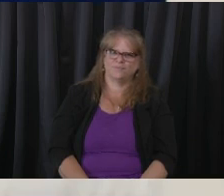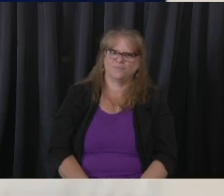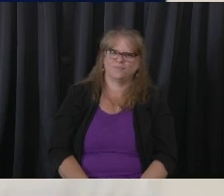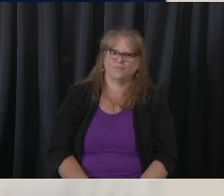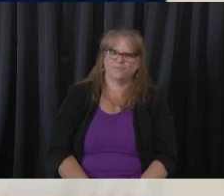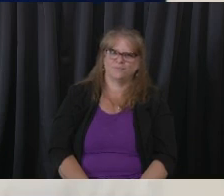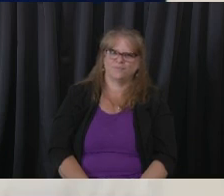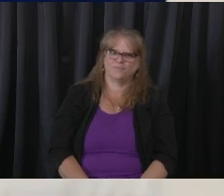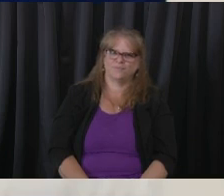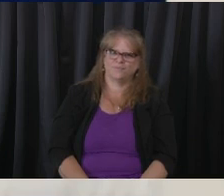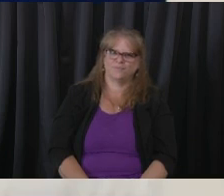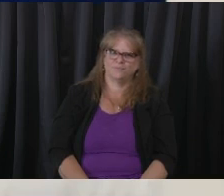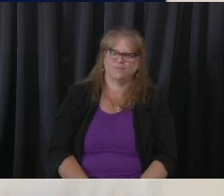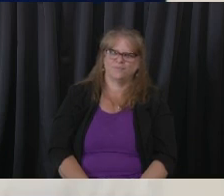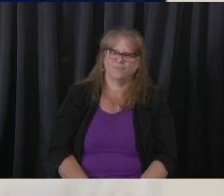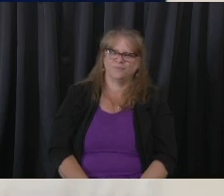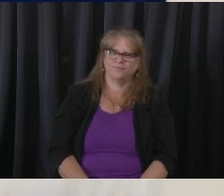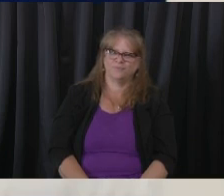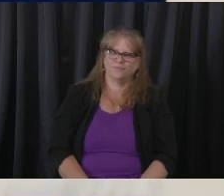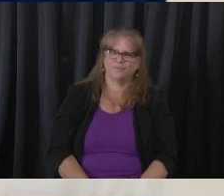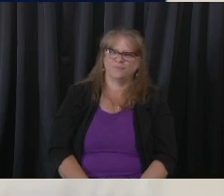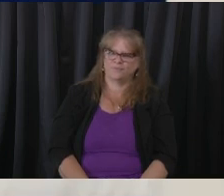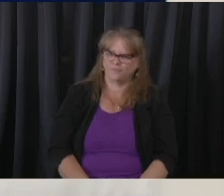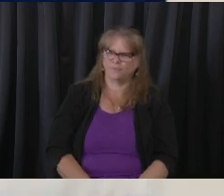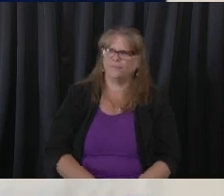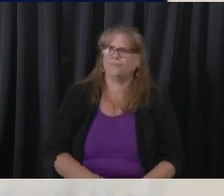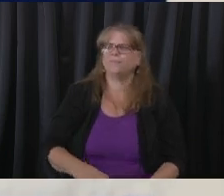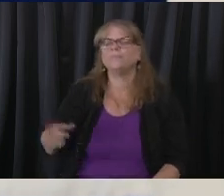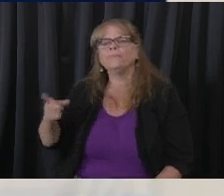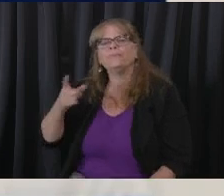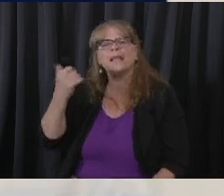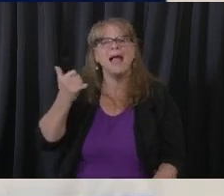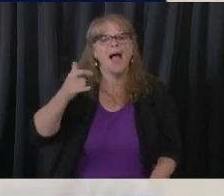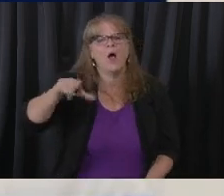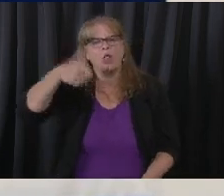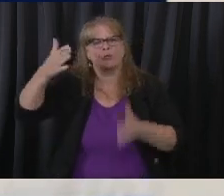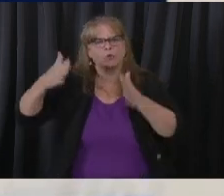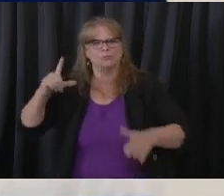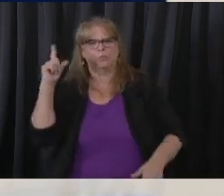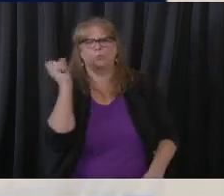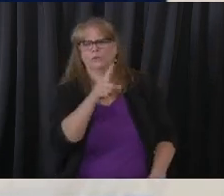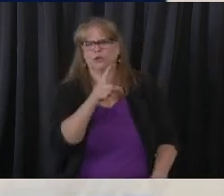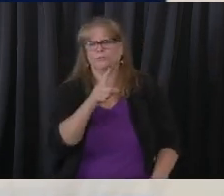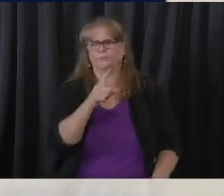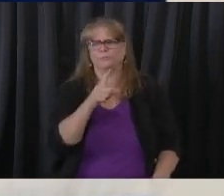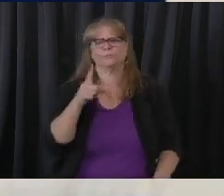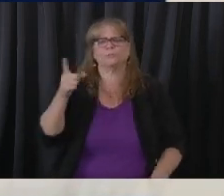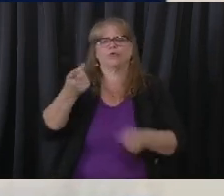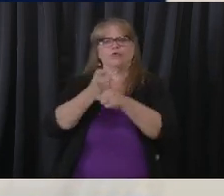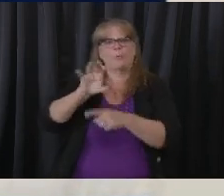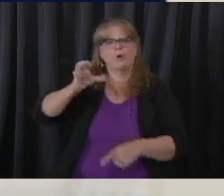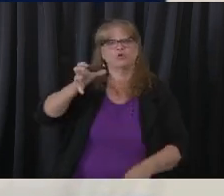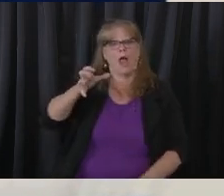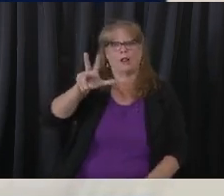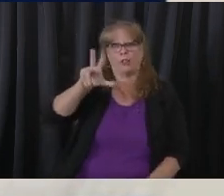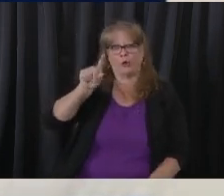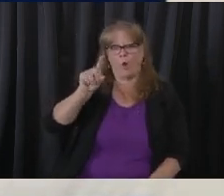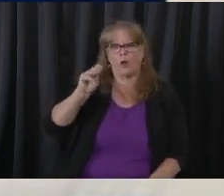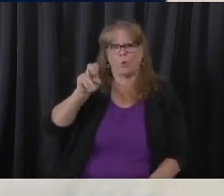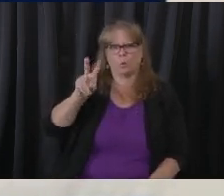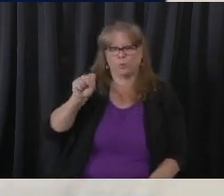Governor, this is Vicente Arenas with Fox 31. Thank you for taking the question. Today, there are hundreds of people meeting at an Andrew Wommack